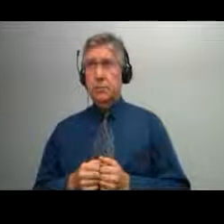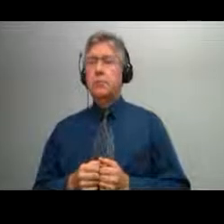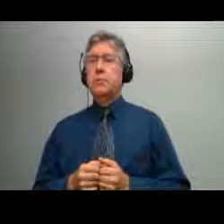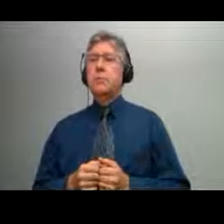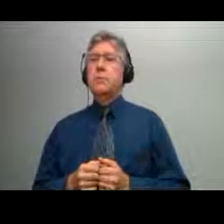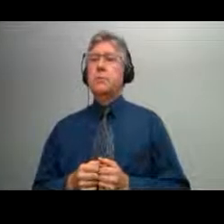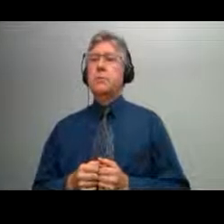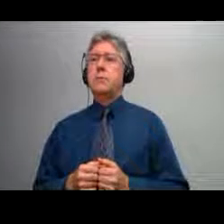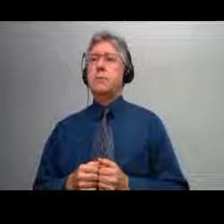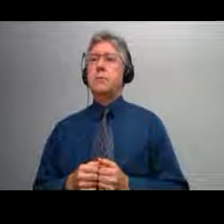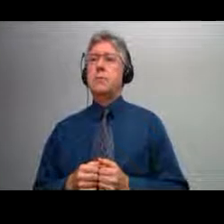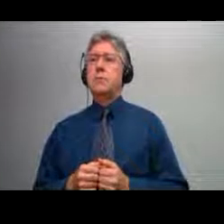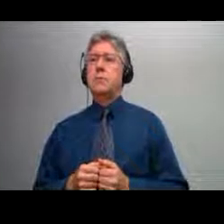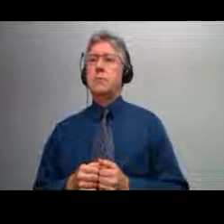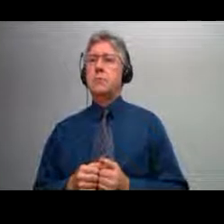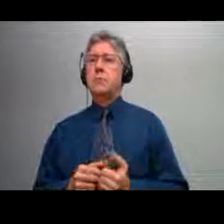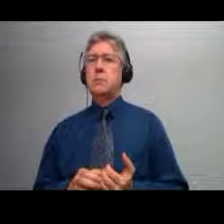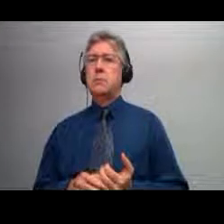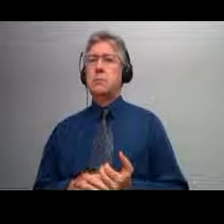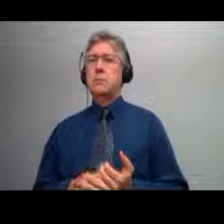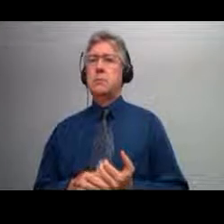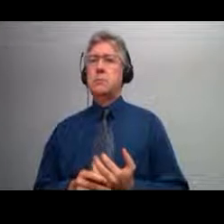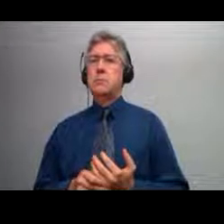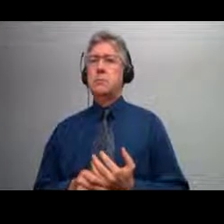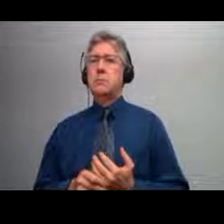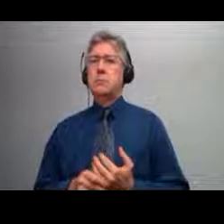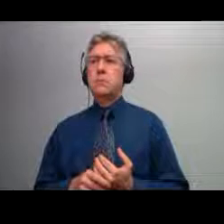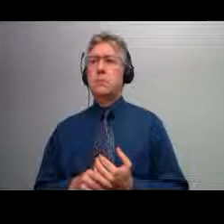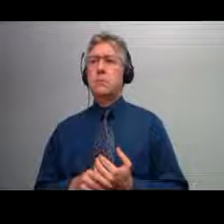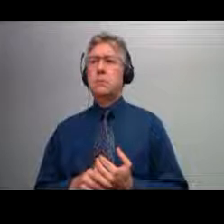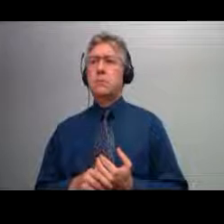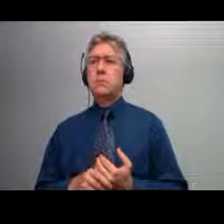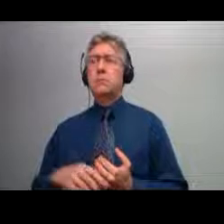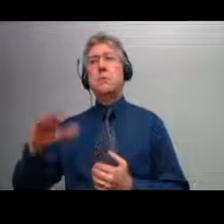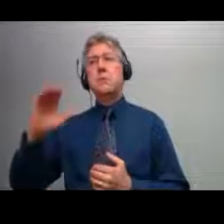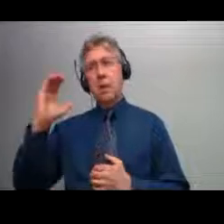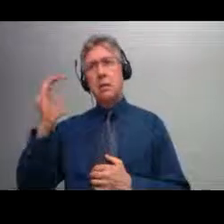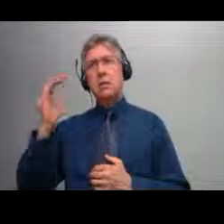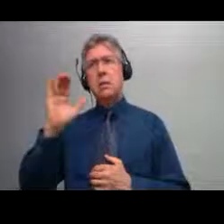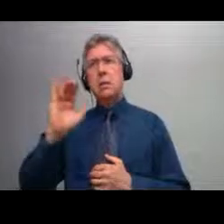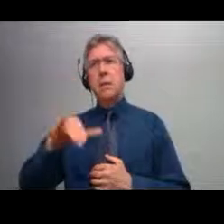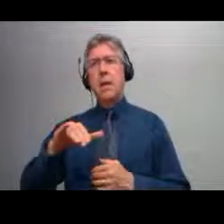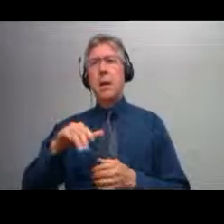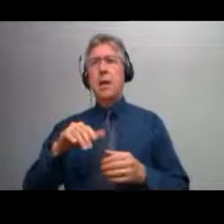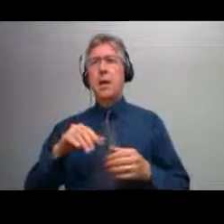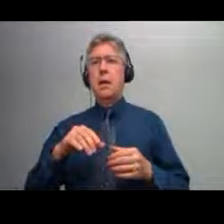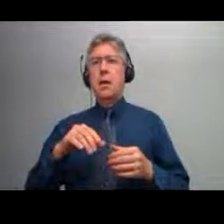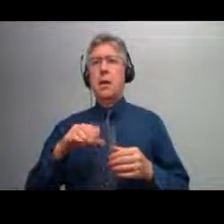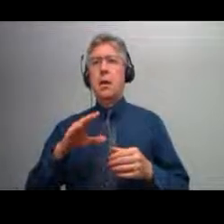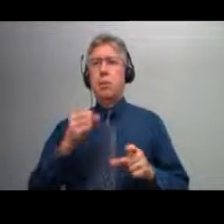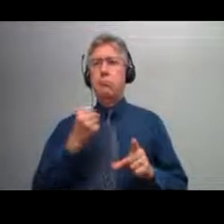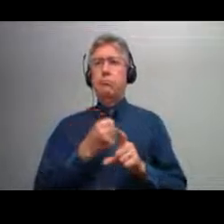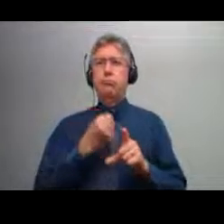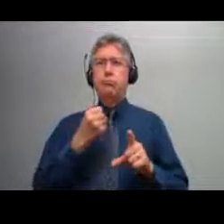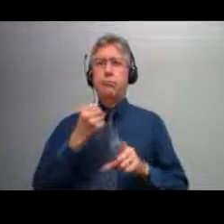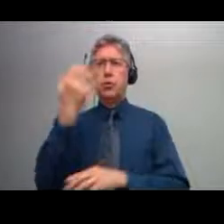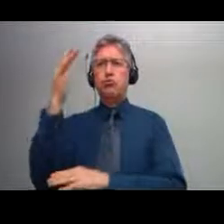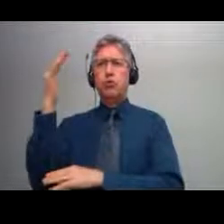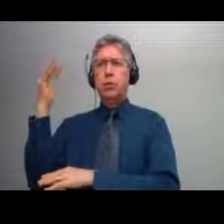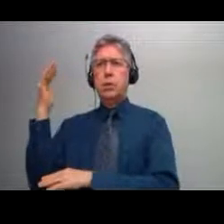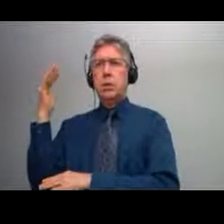these do look like they will be affecting quite a significant